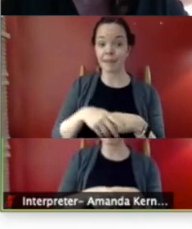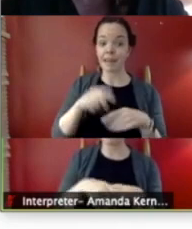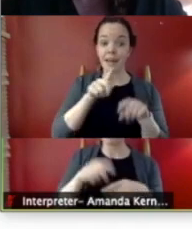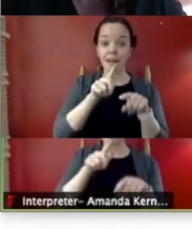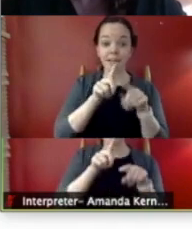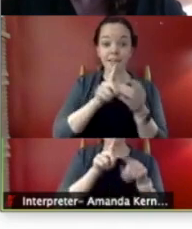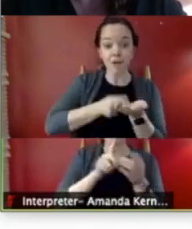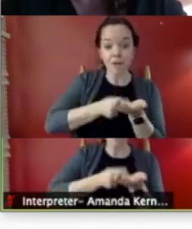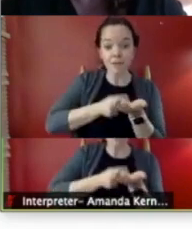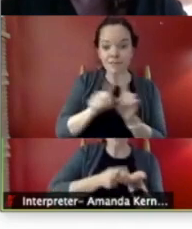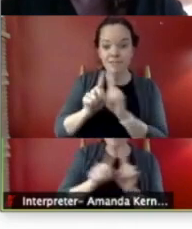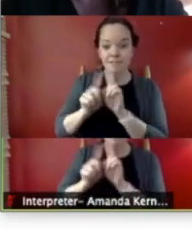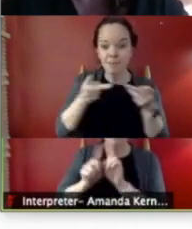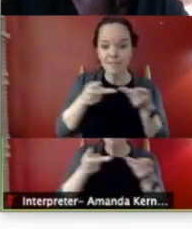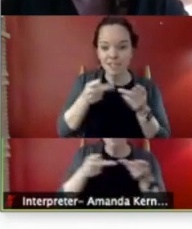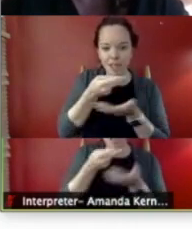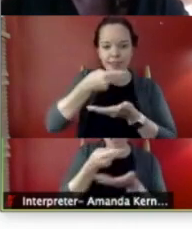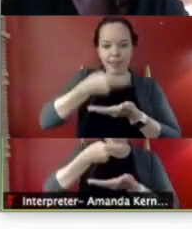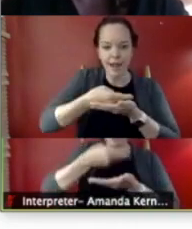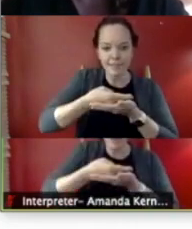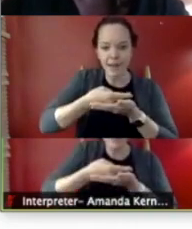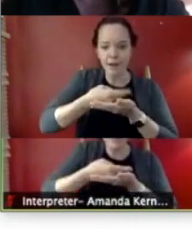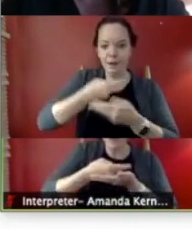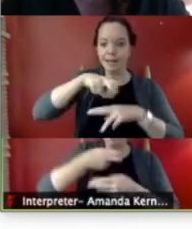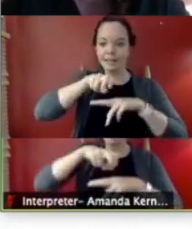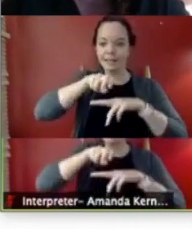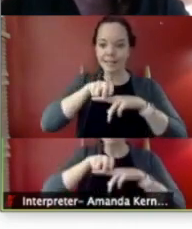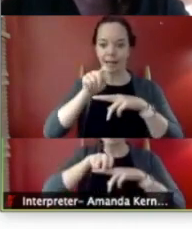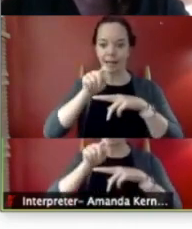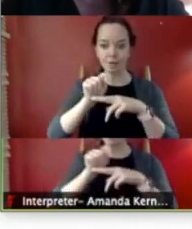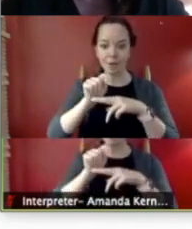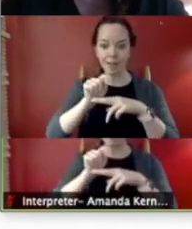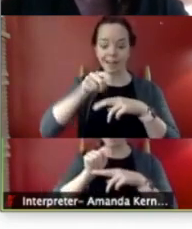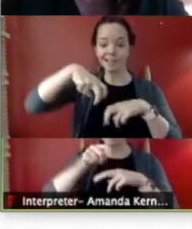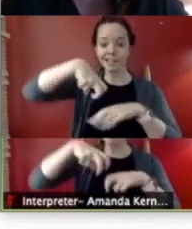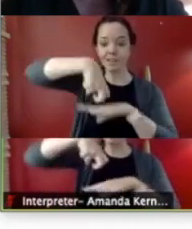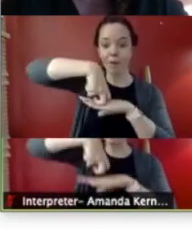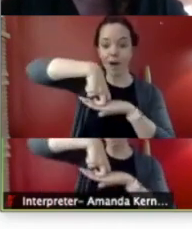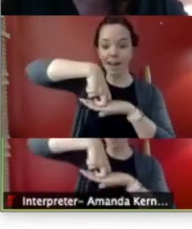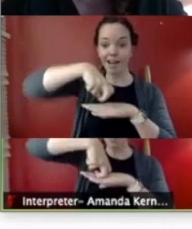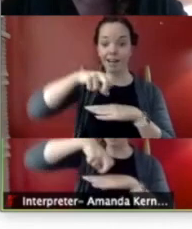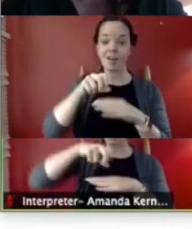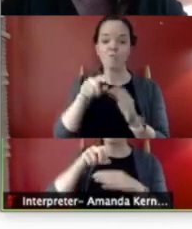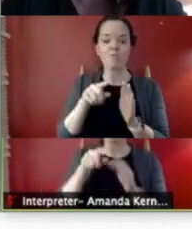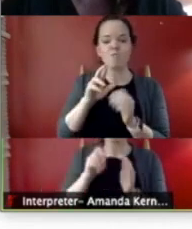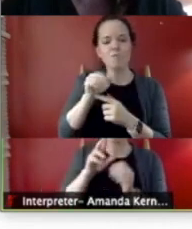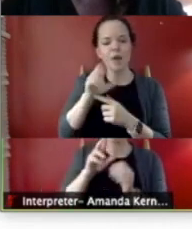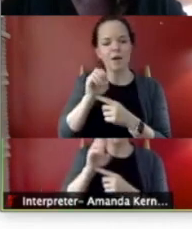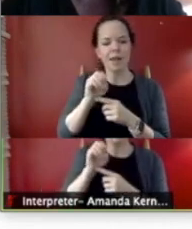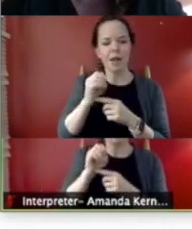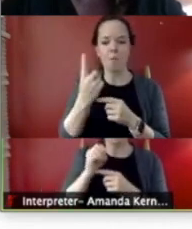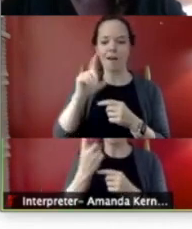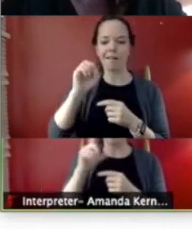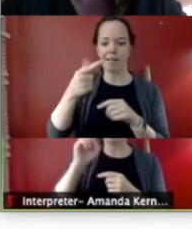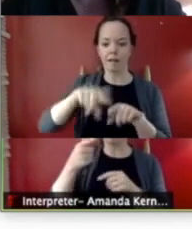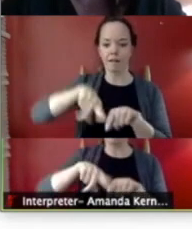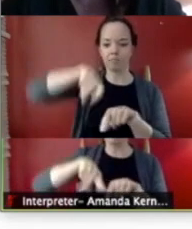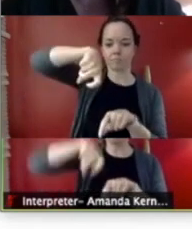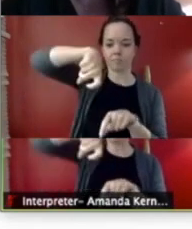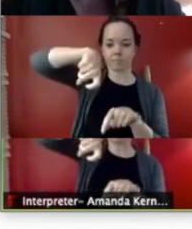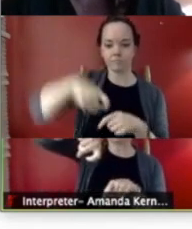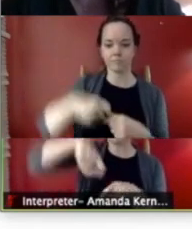including lying down, sitting on the toilet, squatting, or rarely propping up one leg. Next slide.